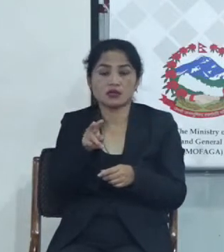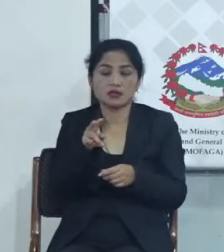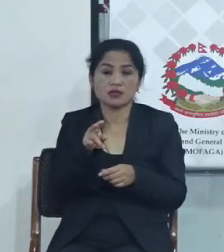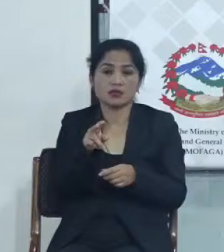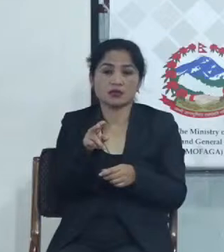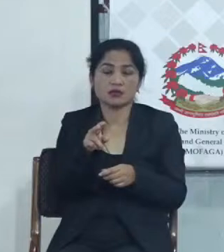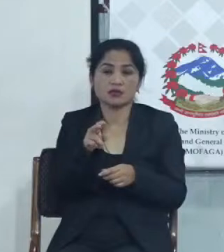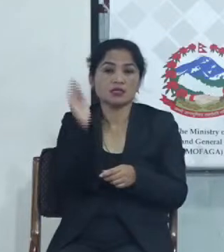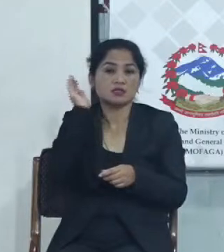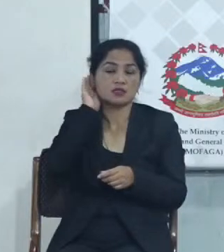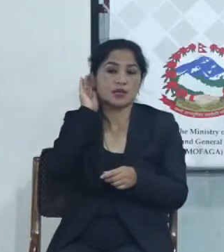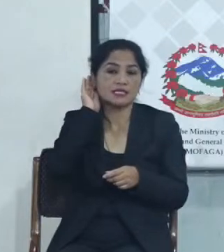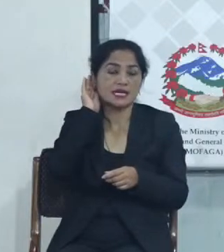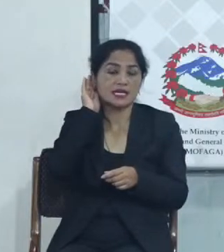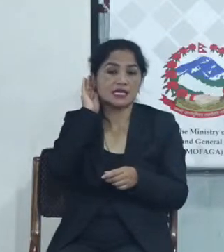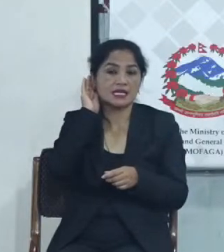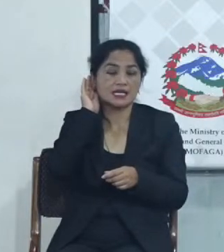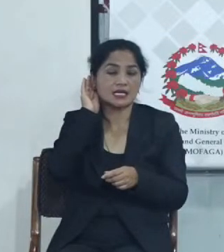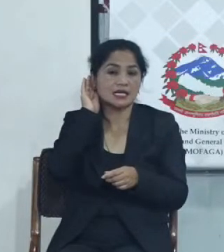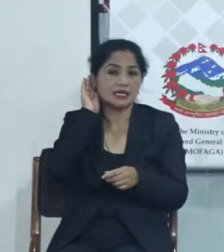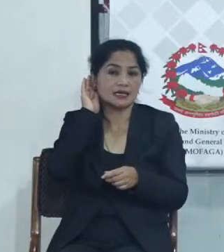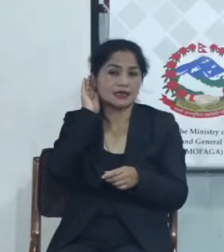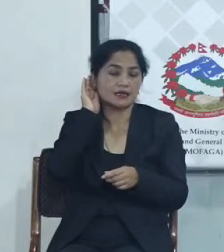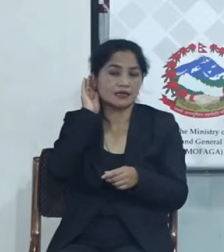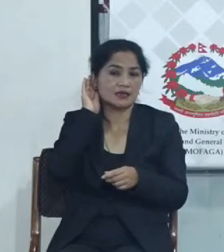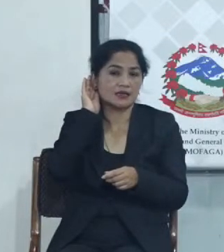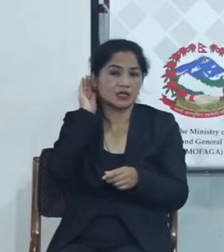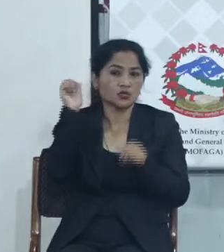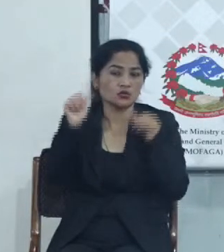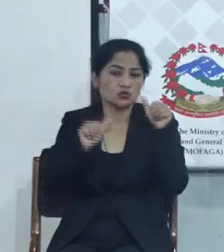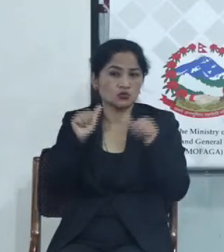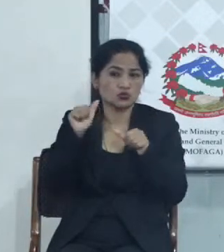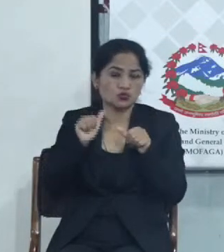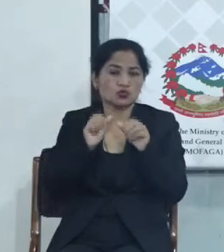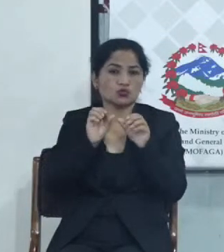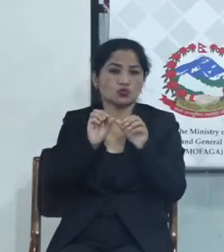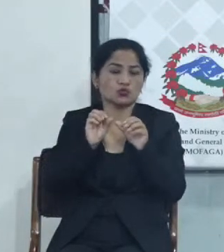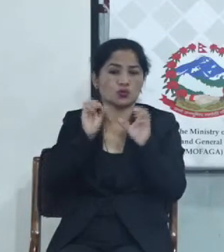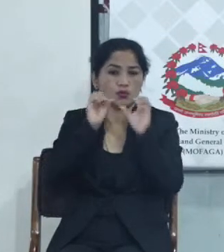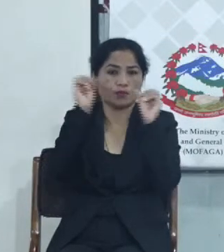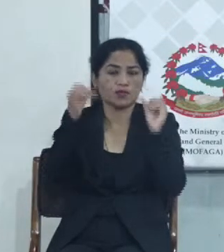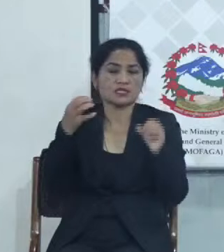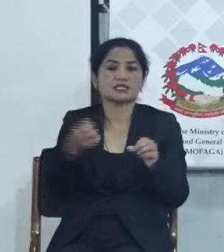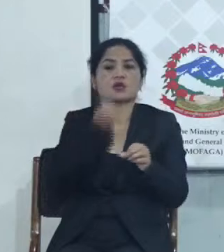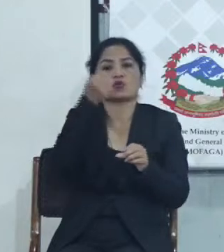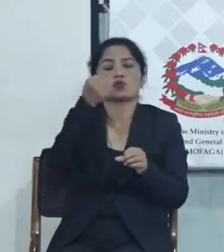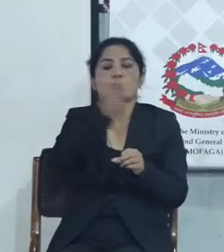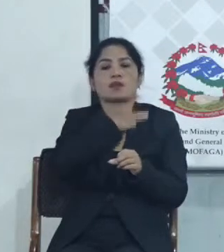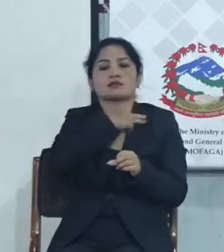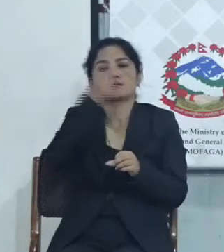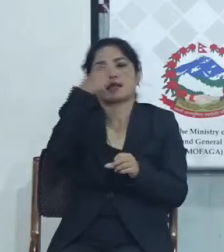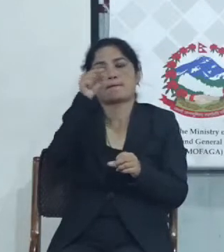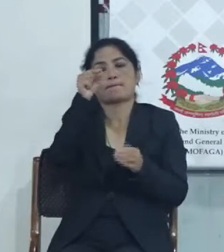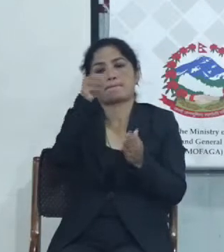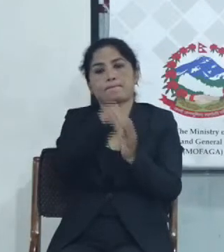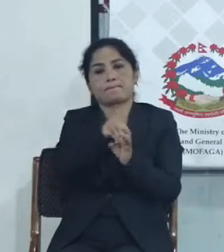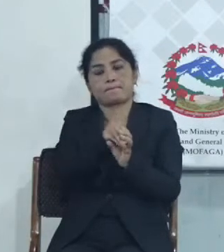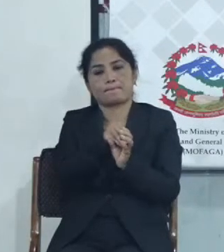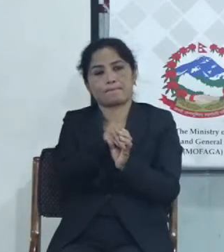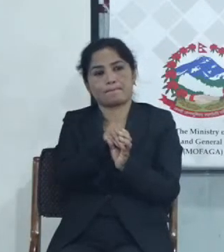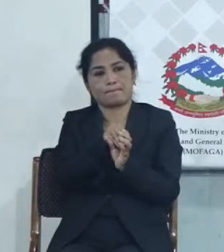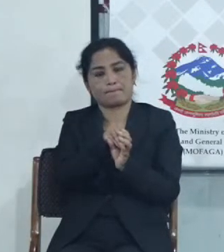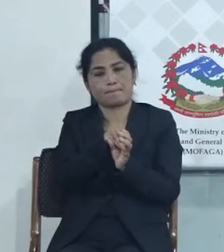the owner's name was mentioned, the wrong persons was given, the